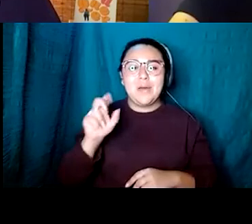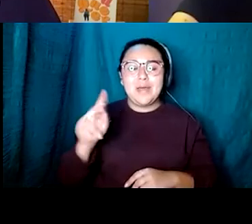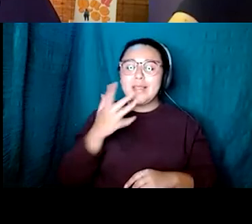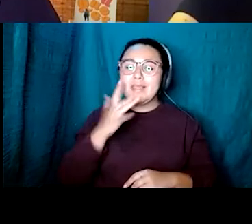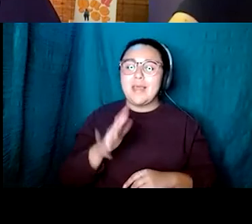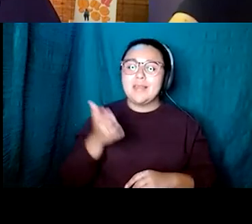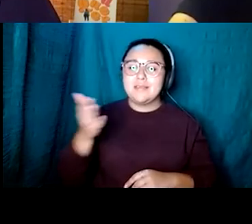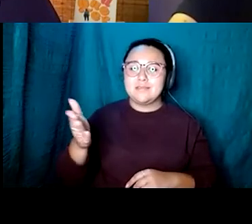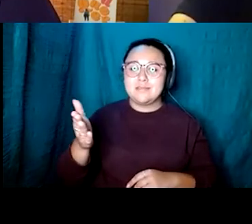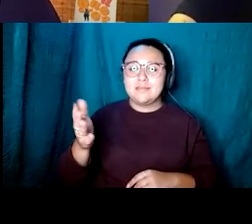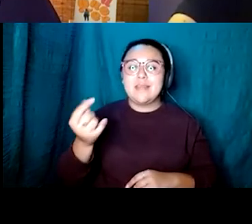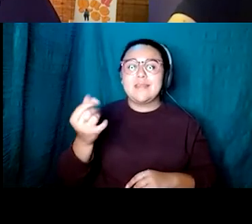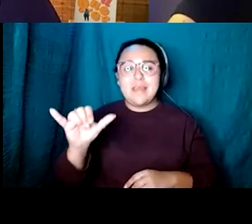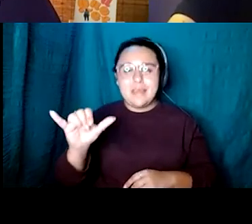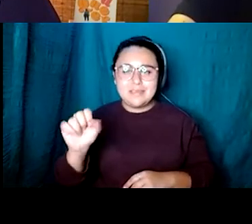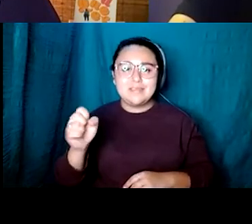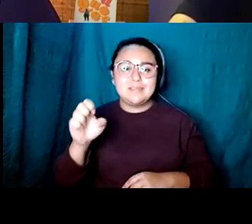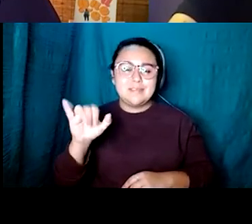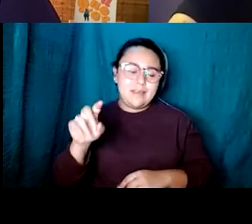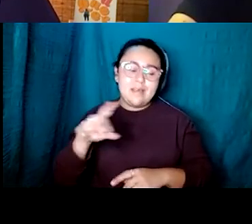luckily he said yes, or they said yes. So,